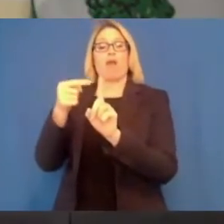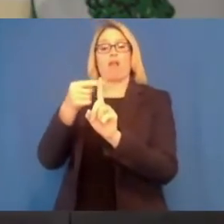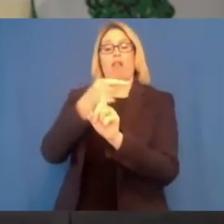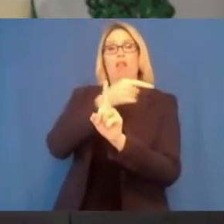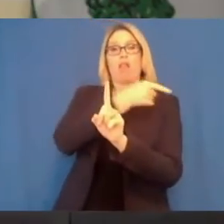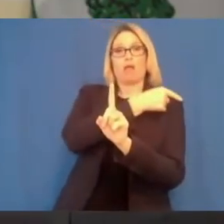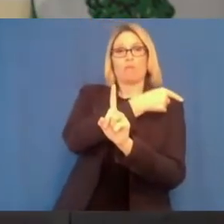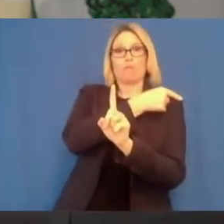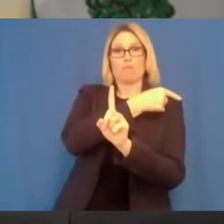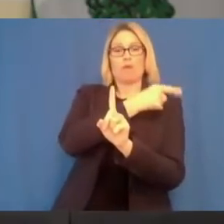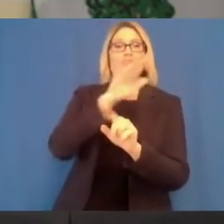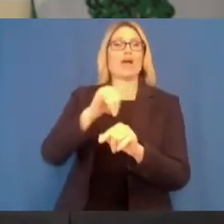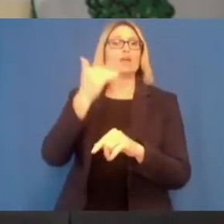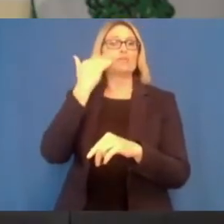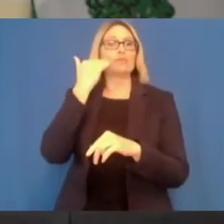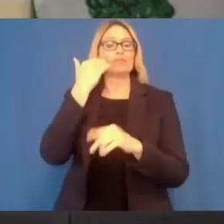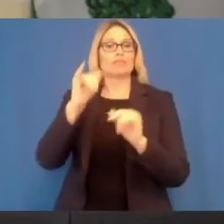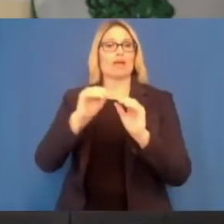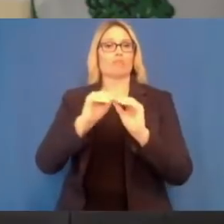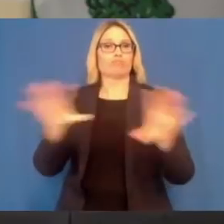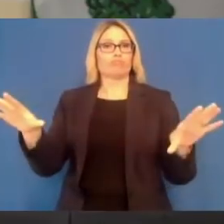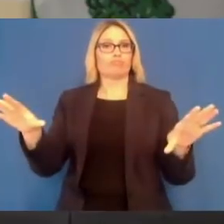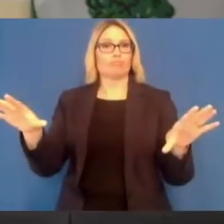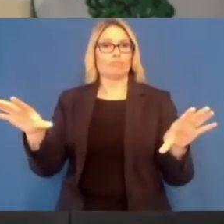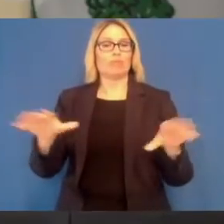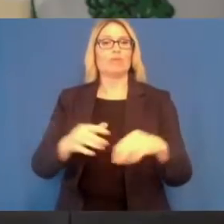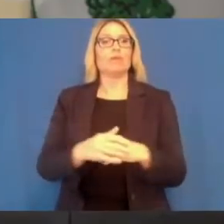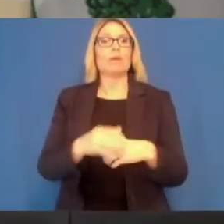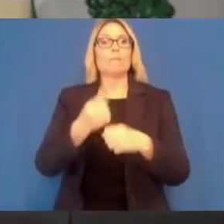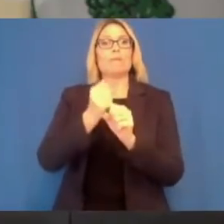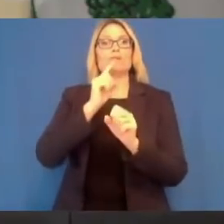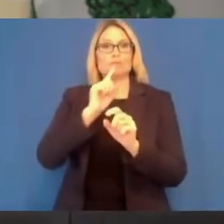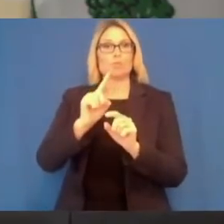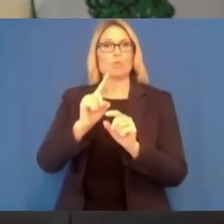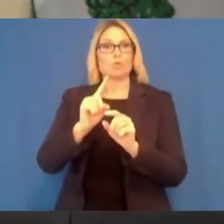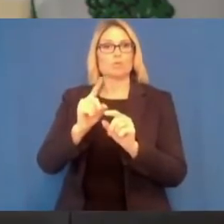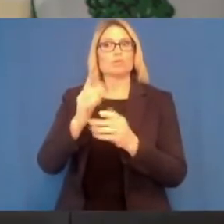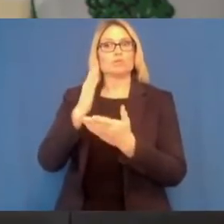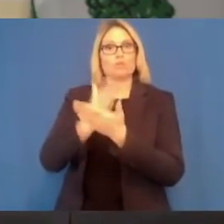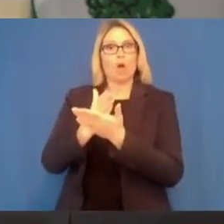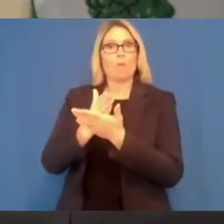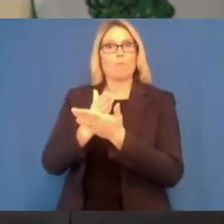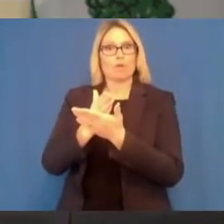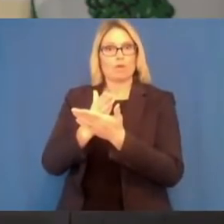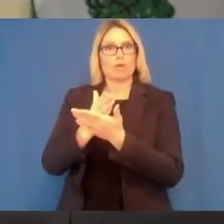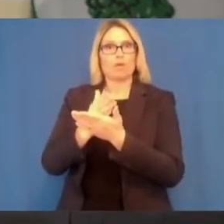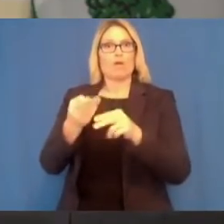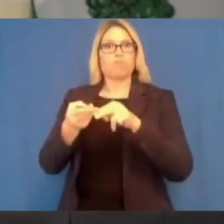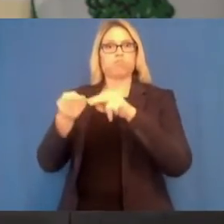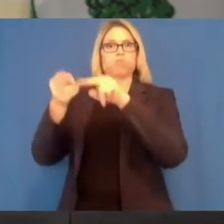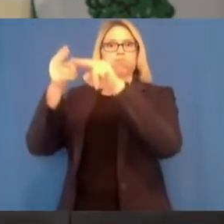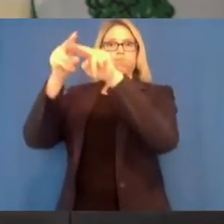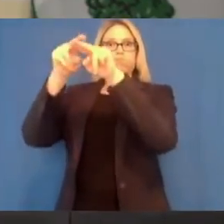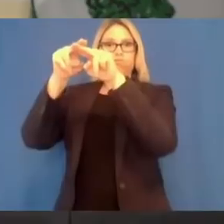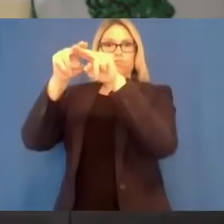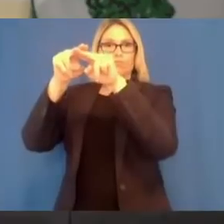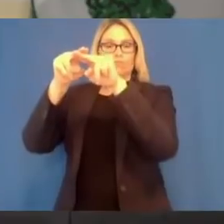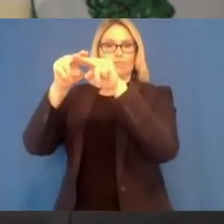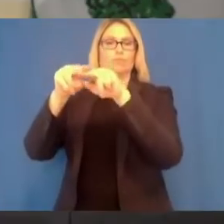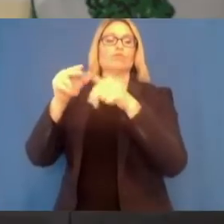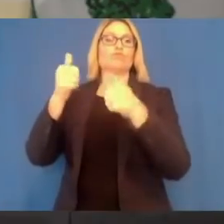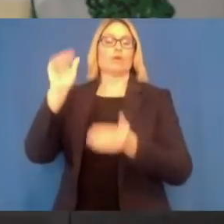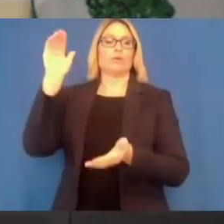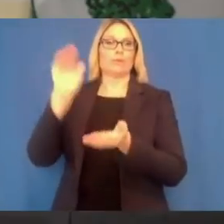these most recent outbreaks and to ensure we stop the spread of this virus as quickly as possible.